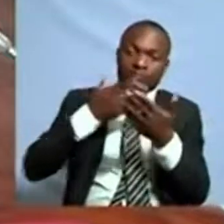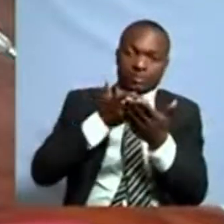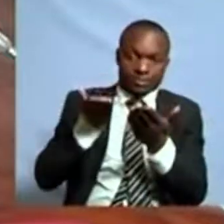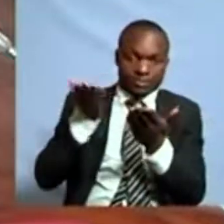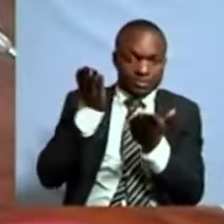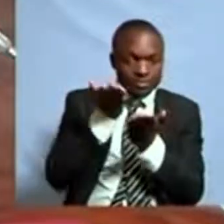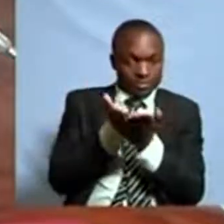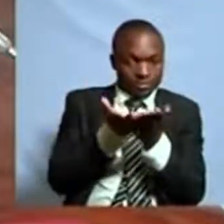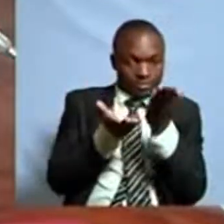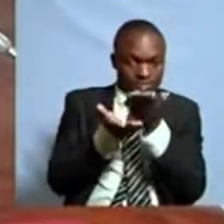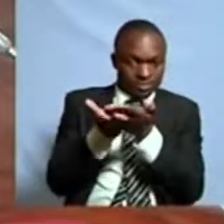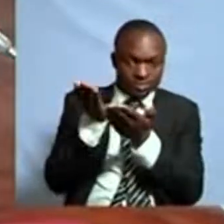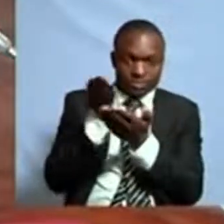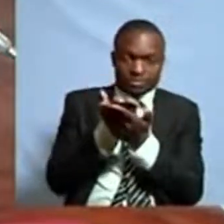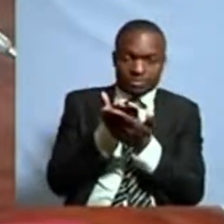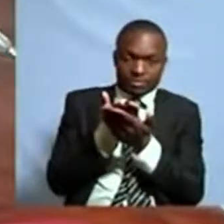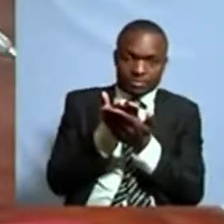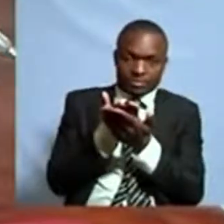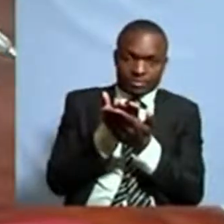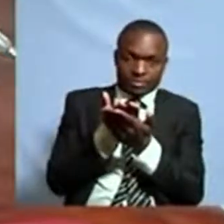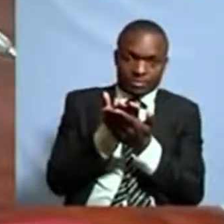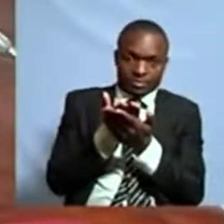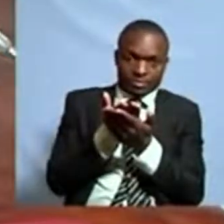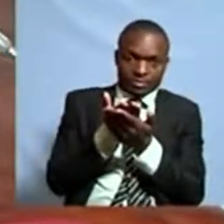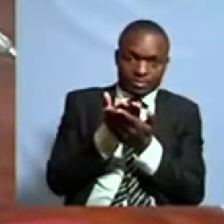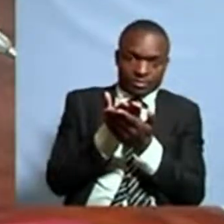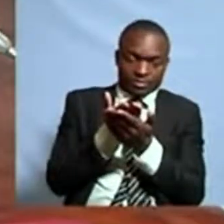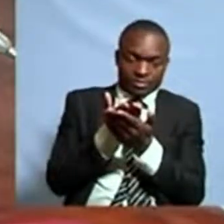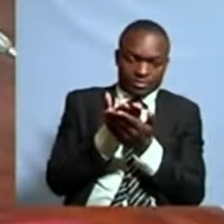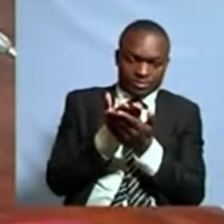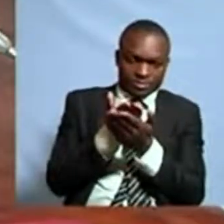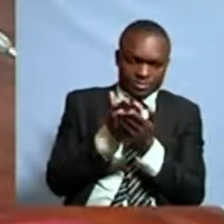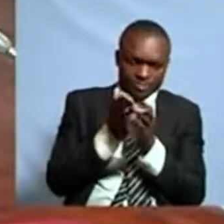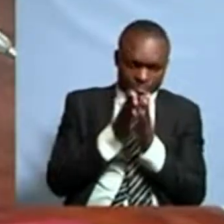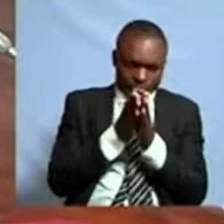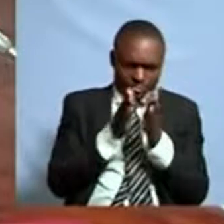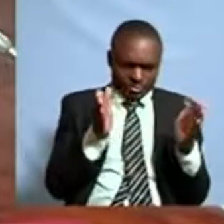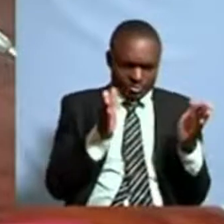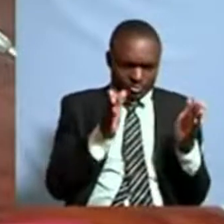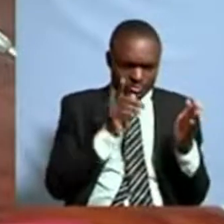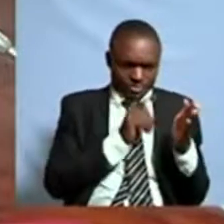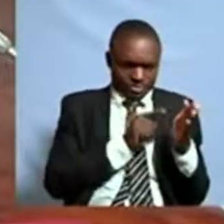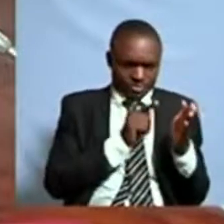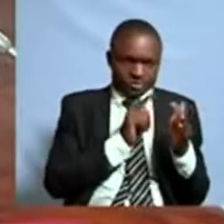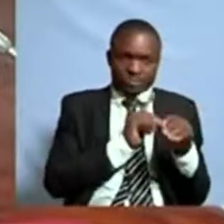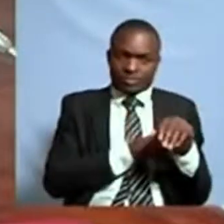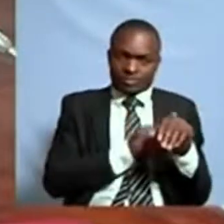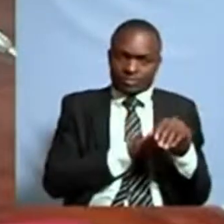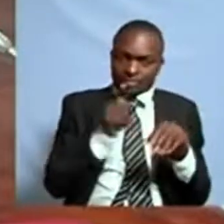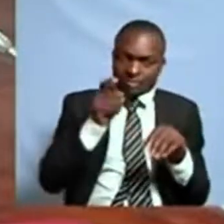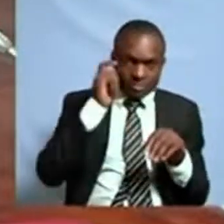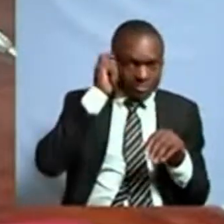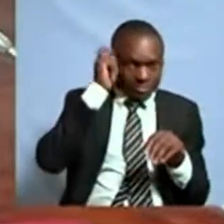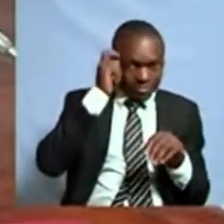contributions made within a reasonable period of time. We think that a 10-year period